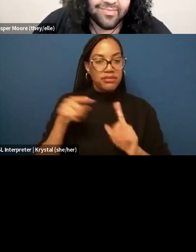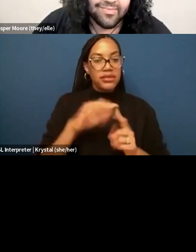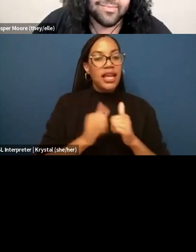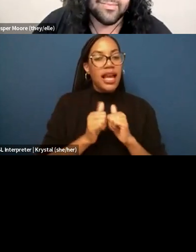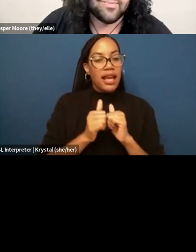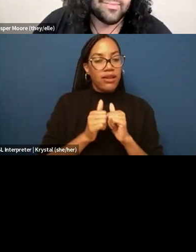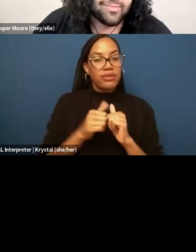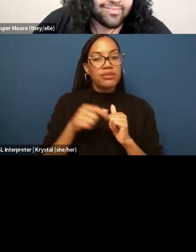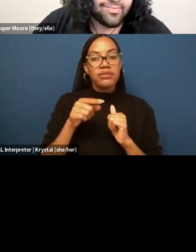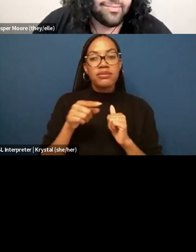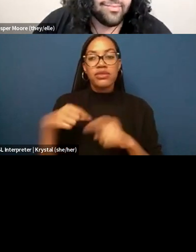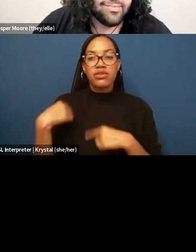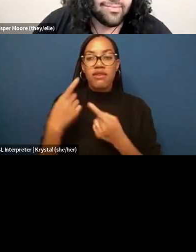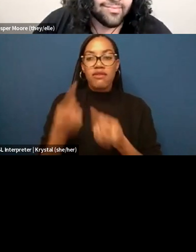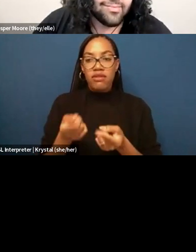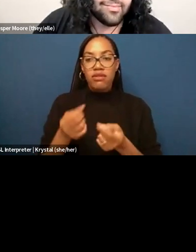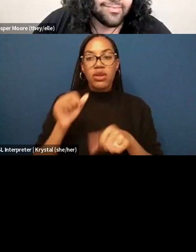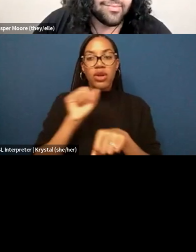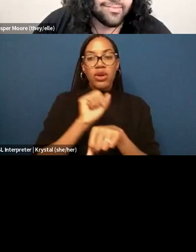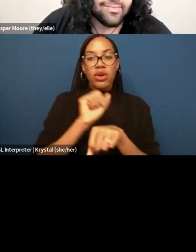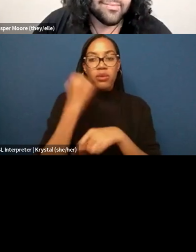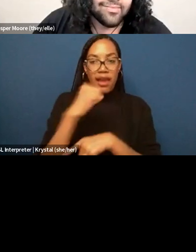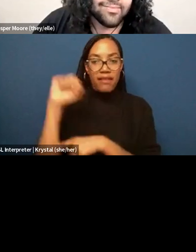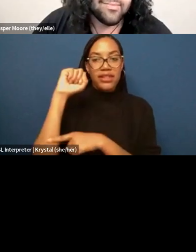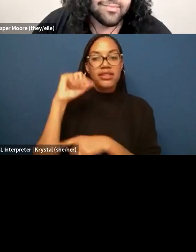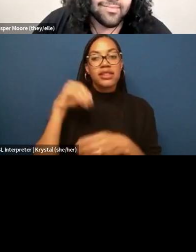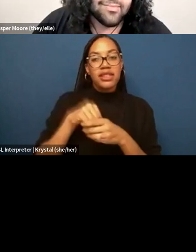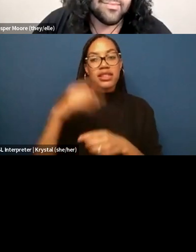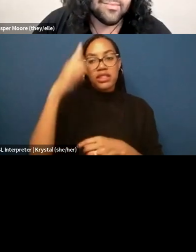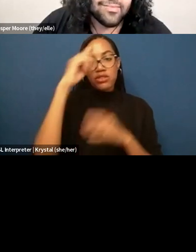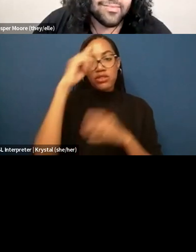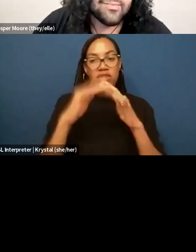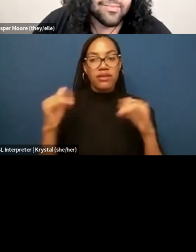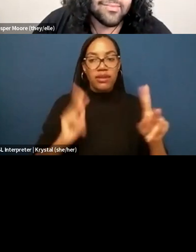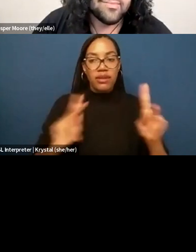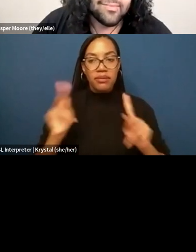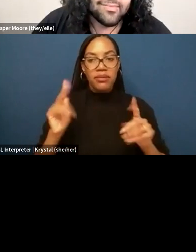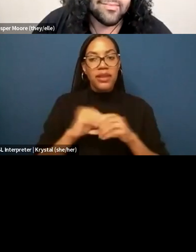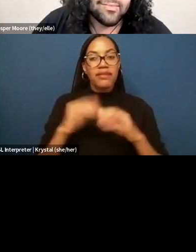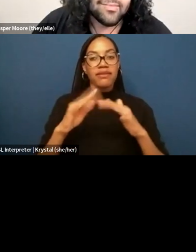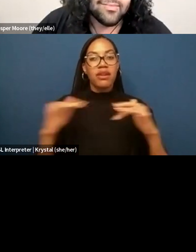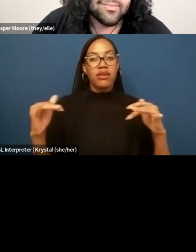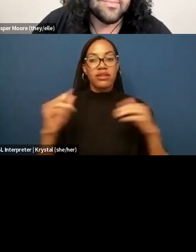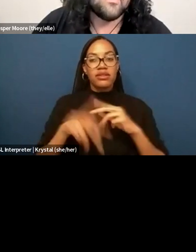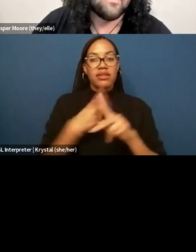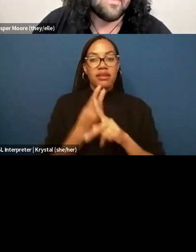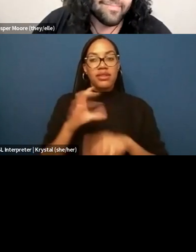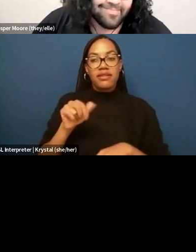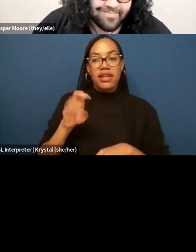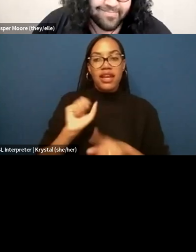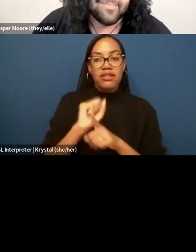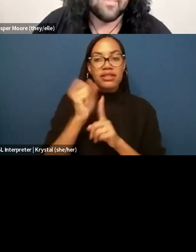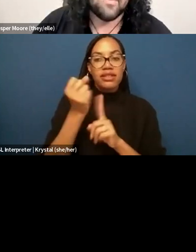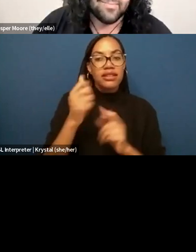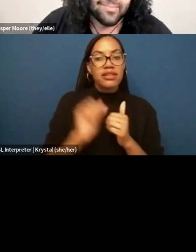impacted the work that you do? What is the power of a BIPOC Indigenous approach to peer respite?